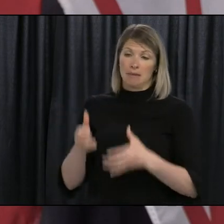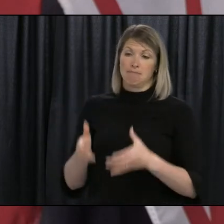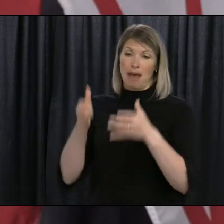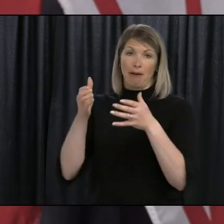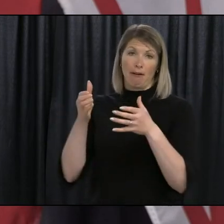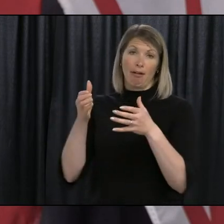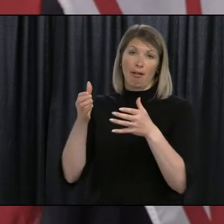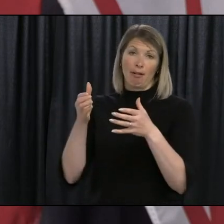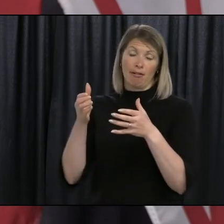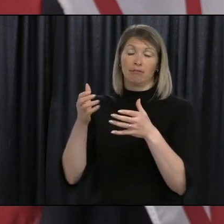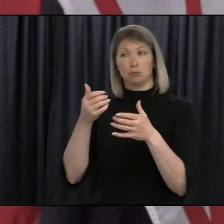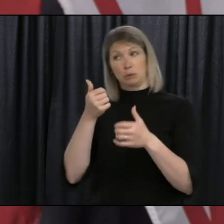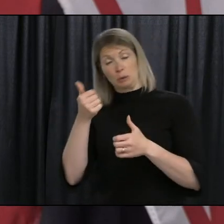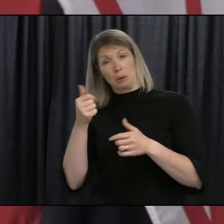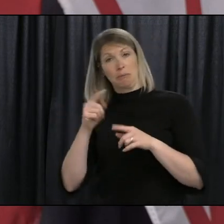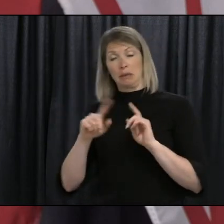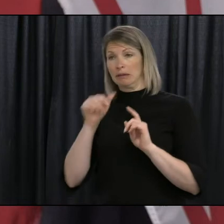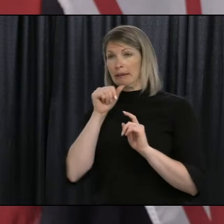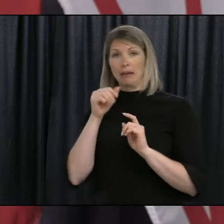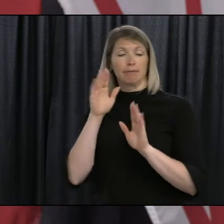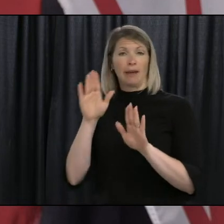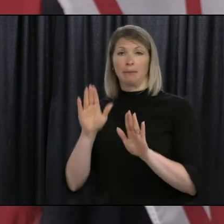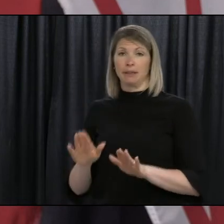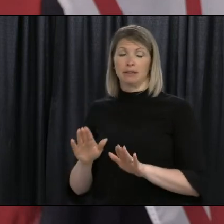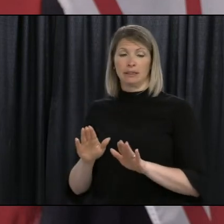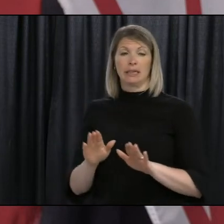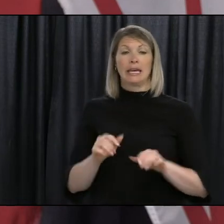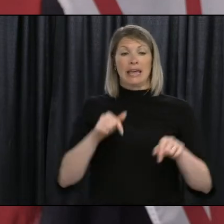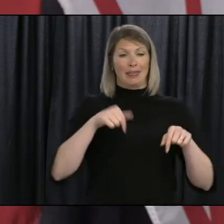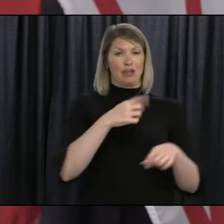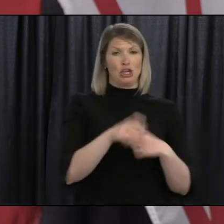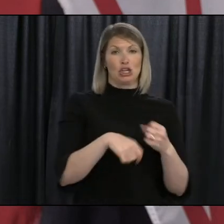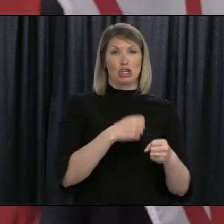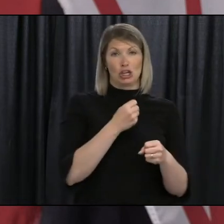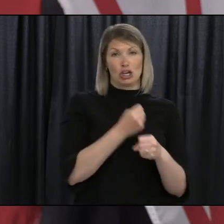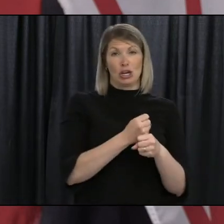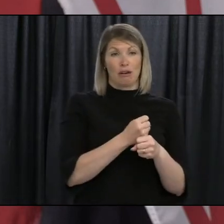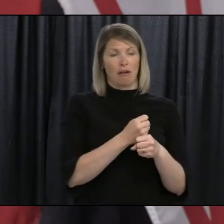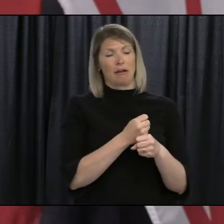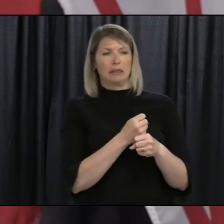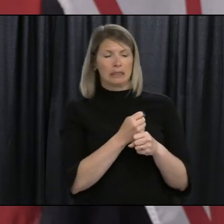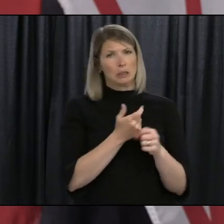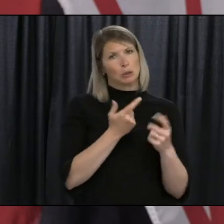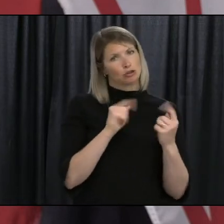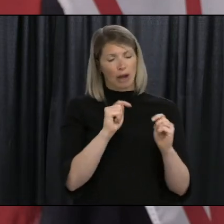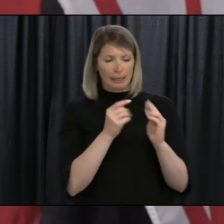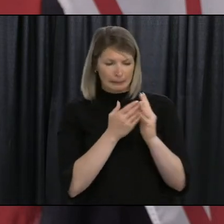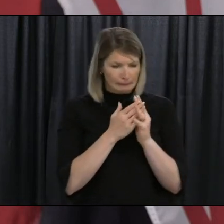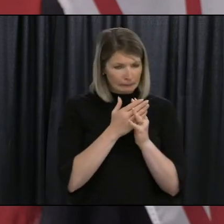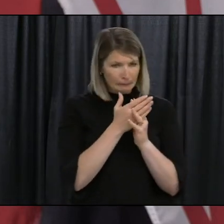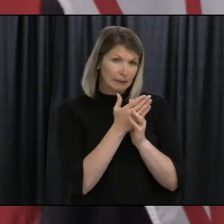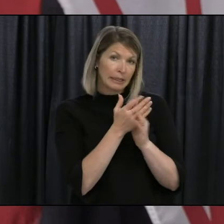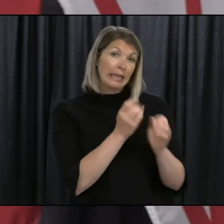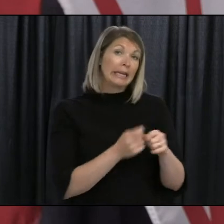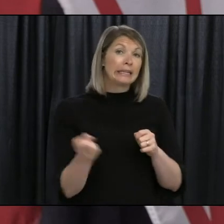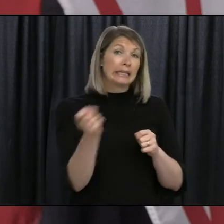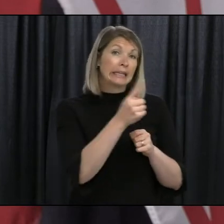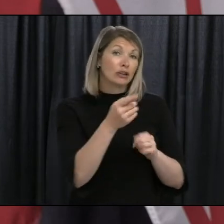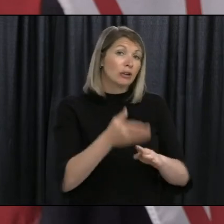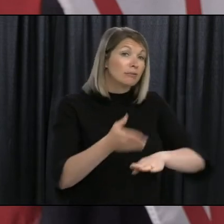in terms of deficit this year and things look a little more back to normal next year, it's too early to